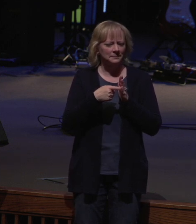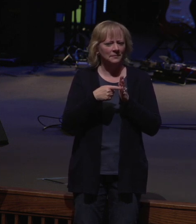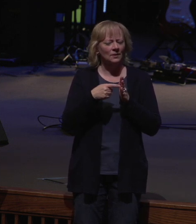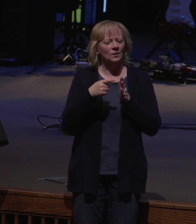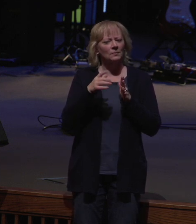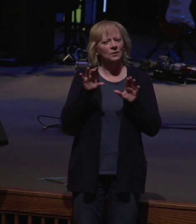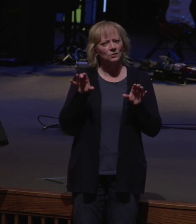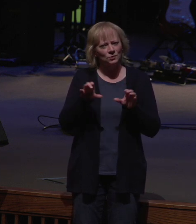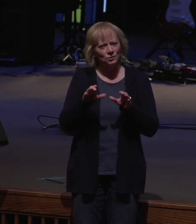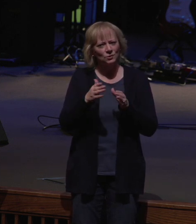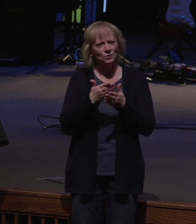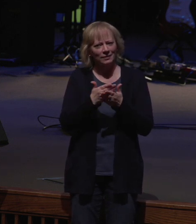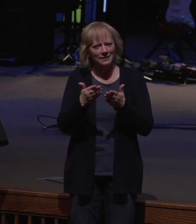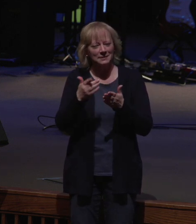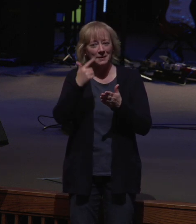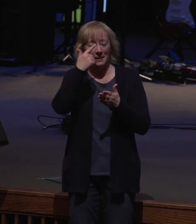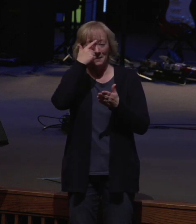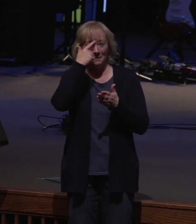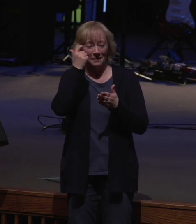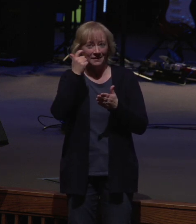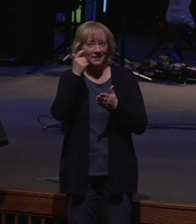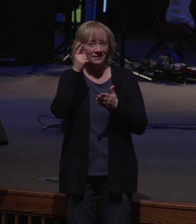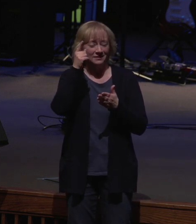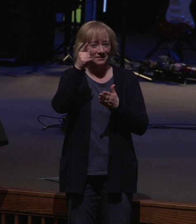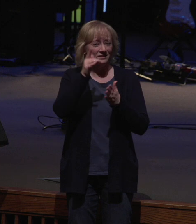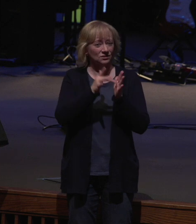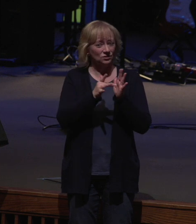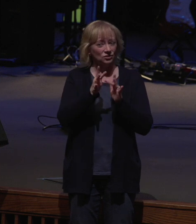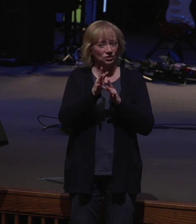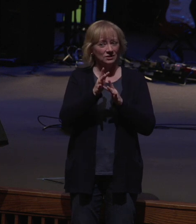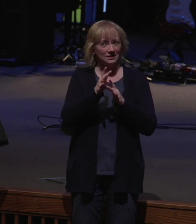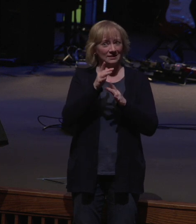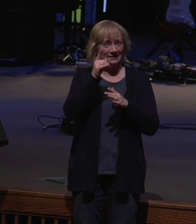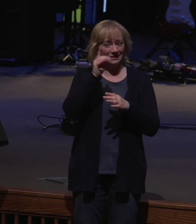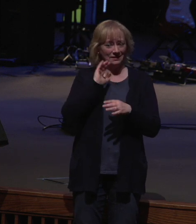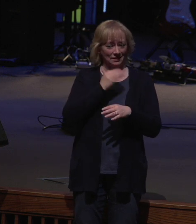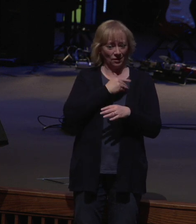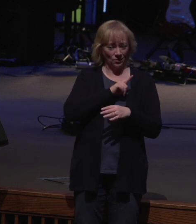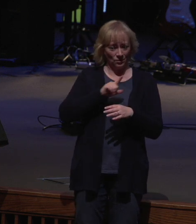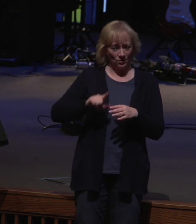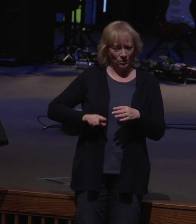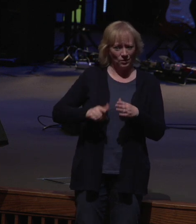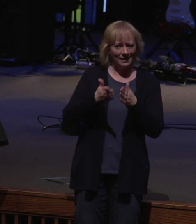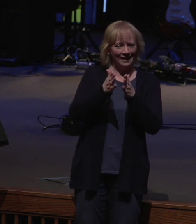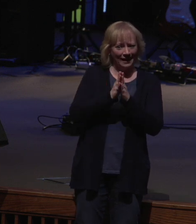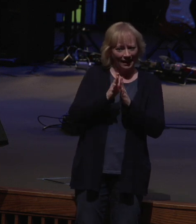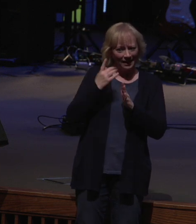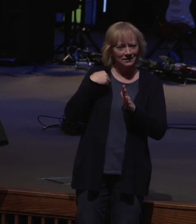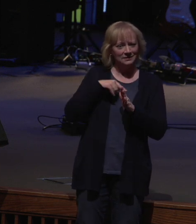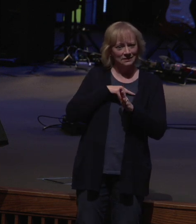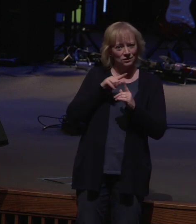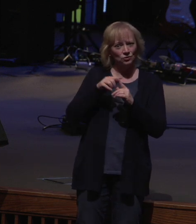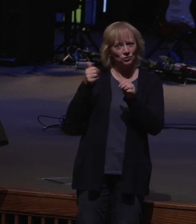but because your Lord and Savior, Jesus Christ, is asking you to follow him.